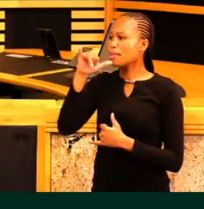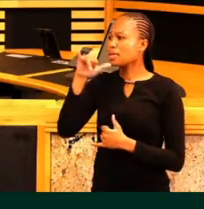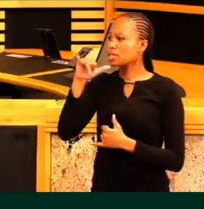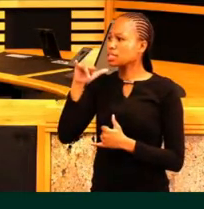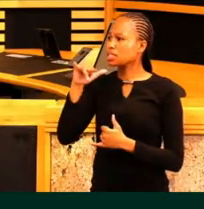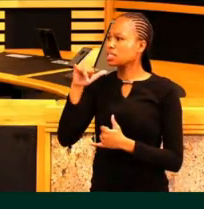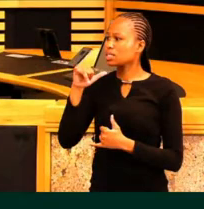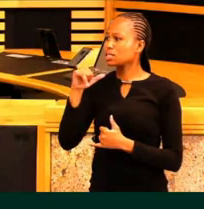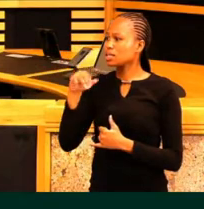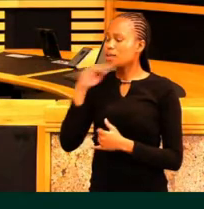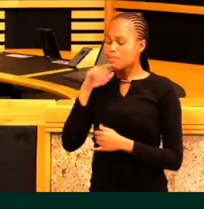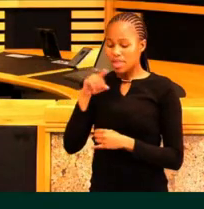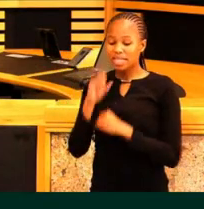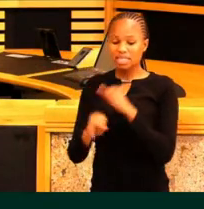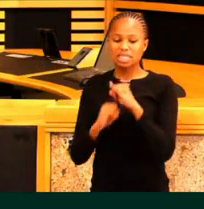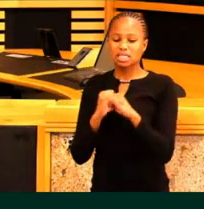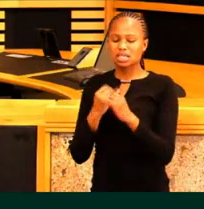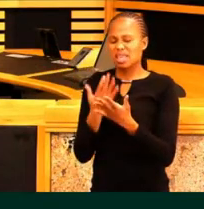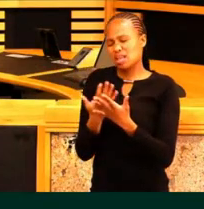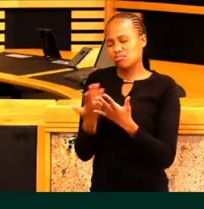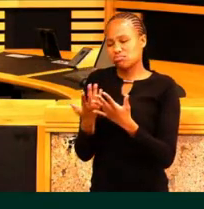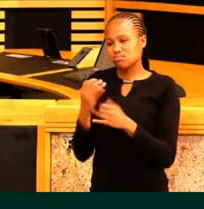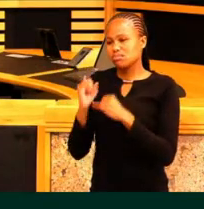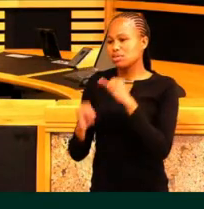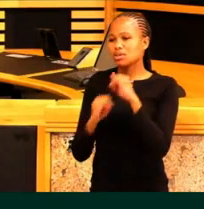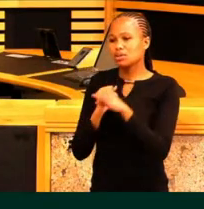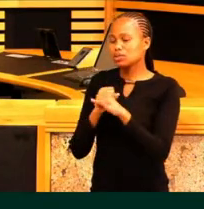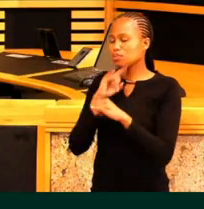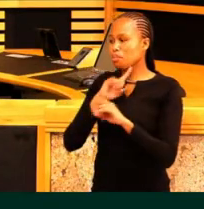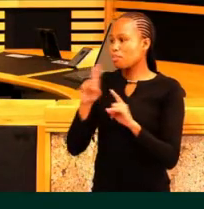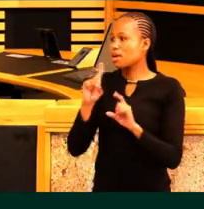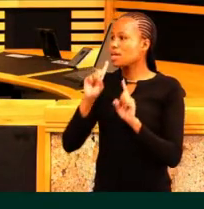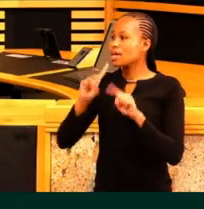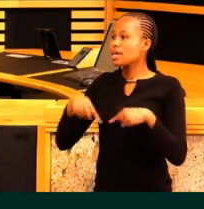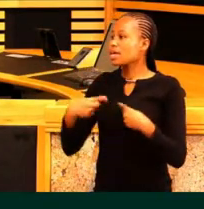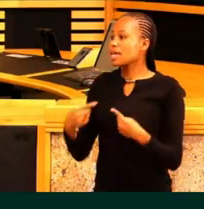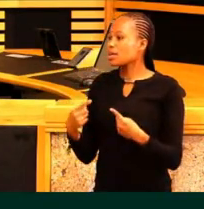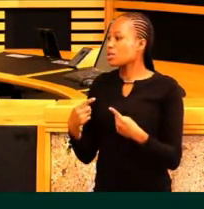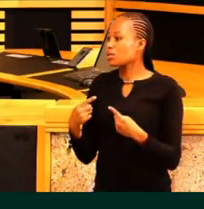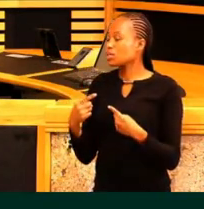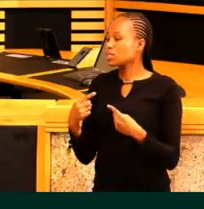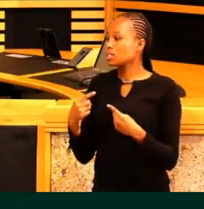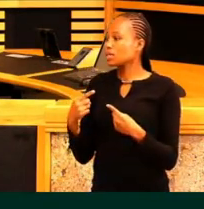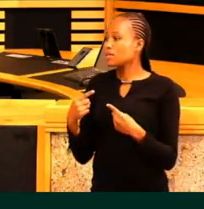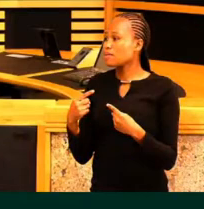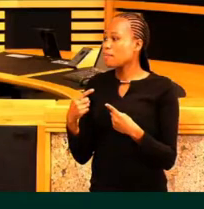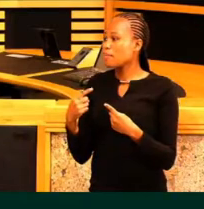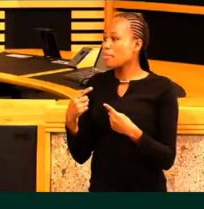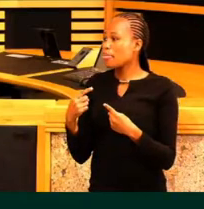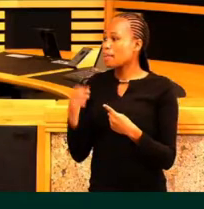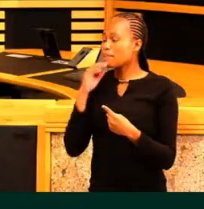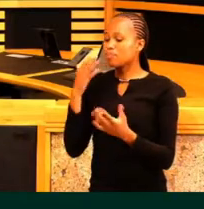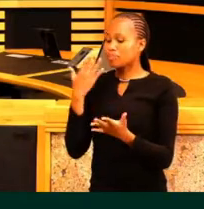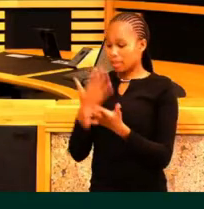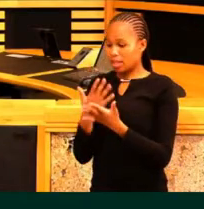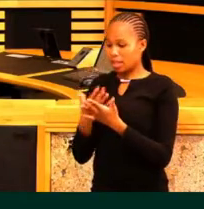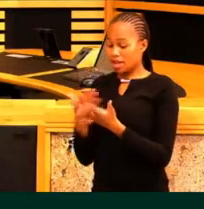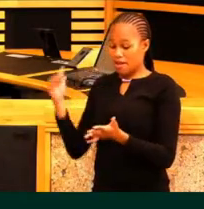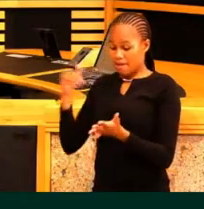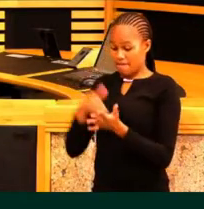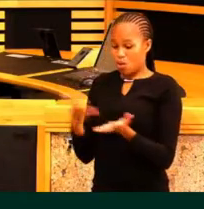another international party it cannot be it cannot even expand or grow but can land here at